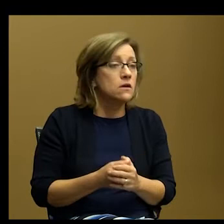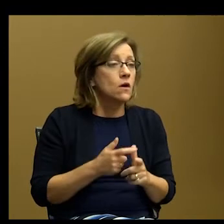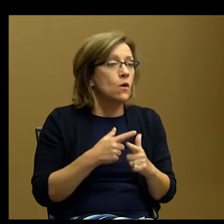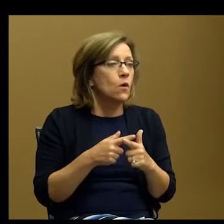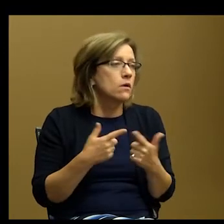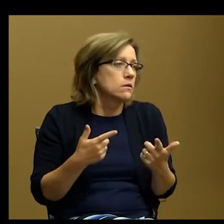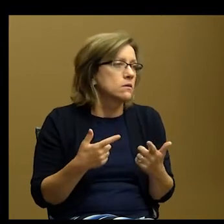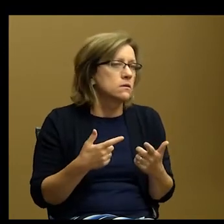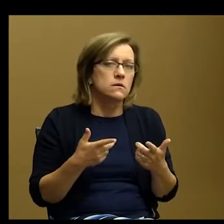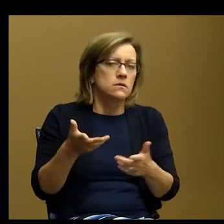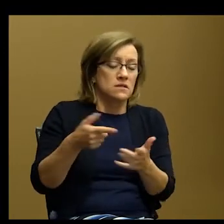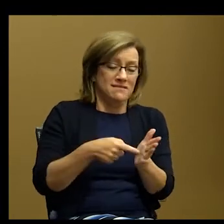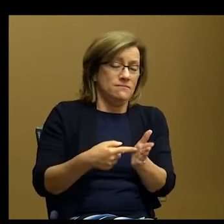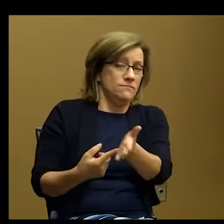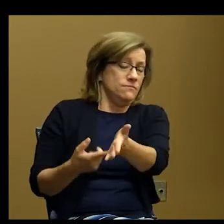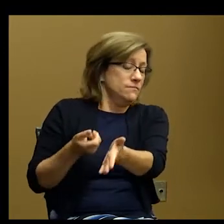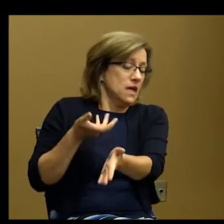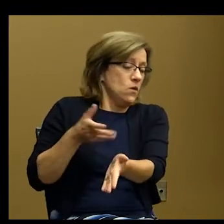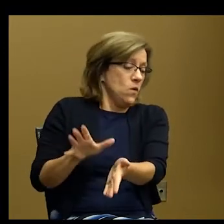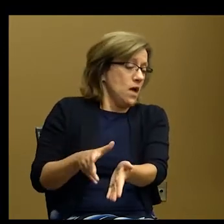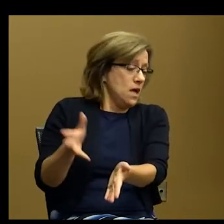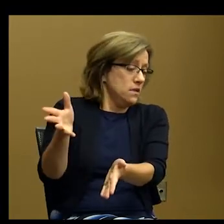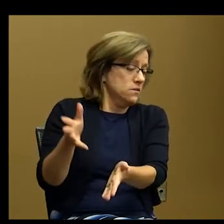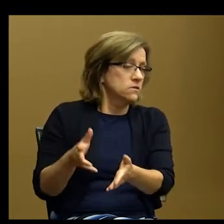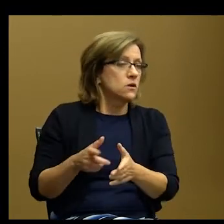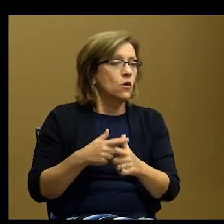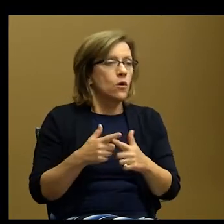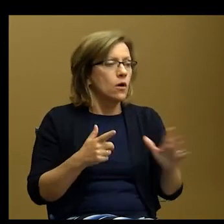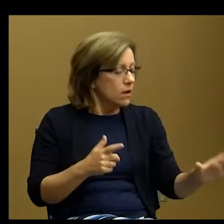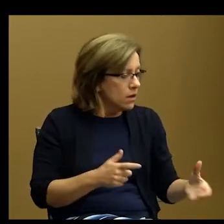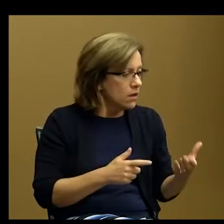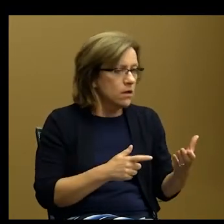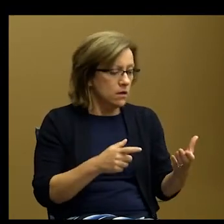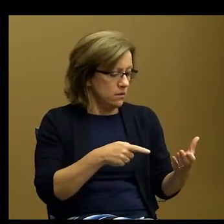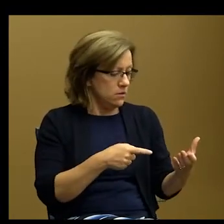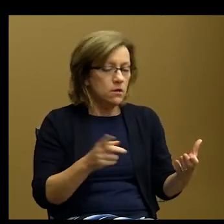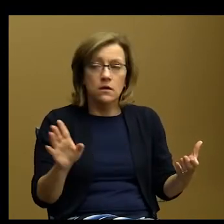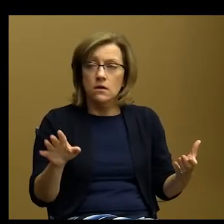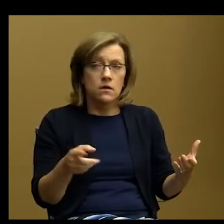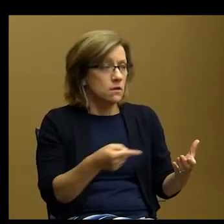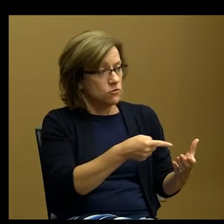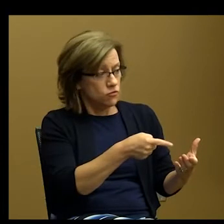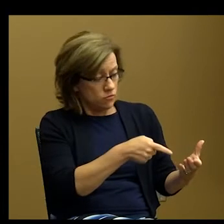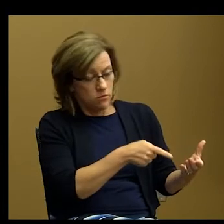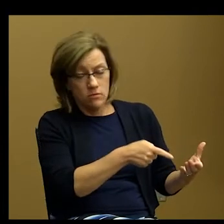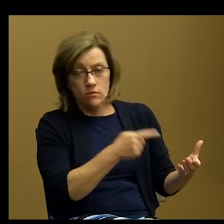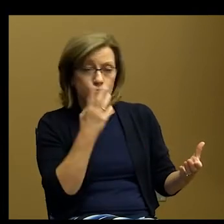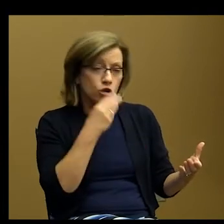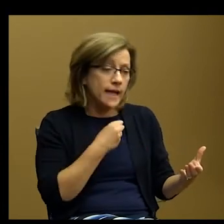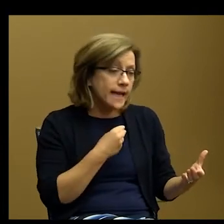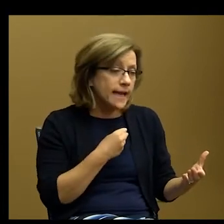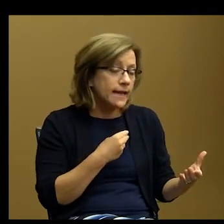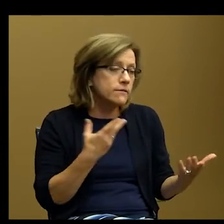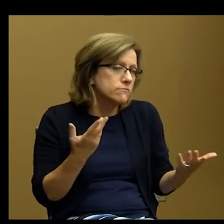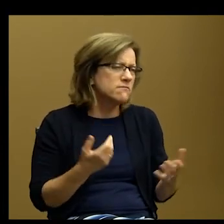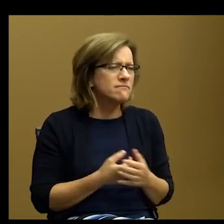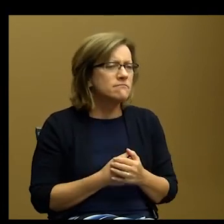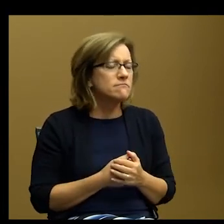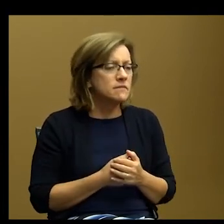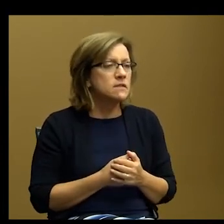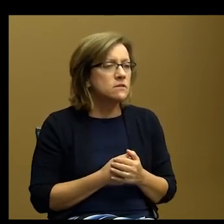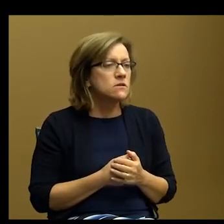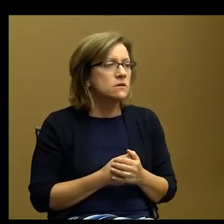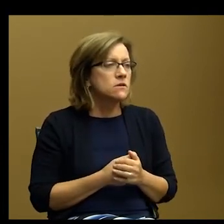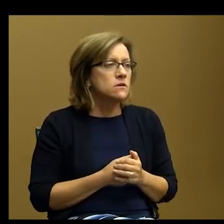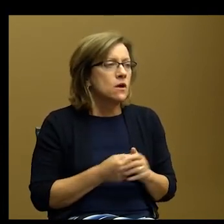or I don't want this, or maybe they're going to look at something, point at it, say it's pretty. They